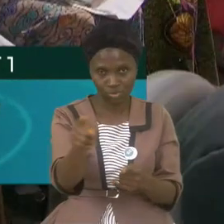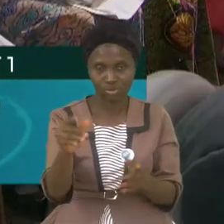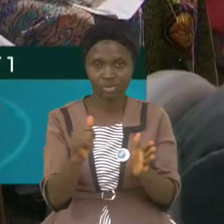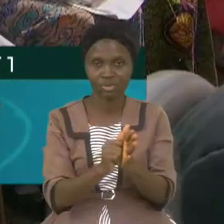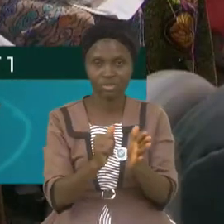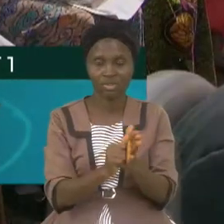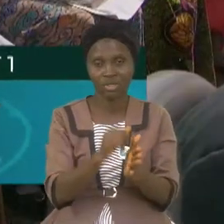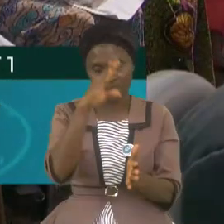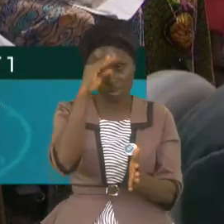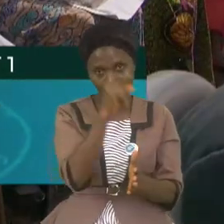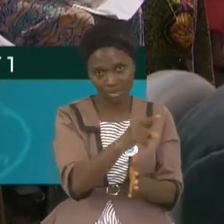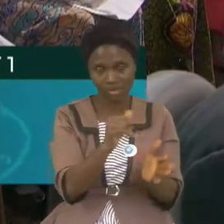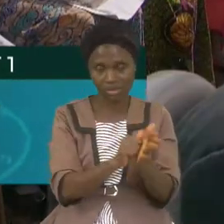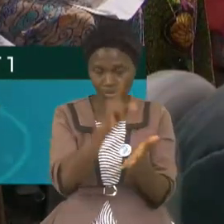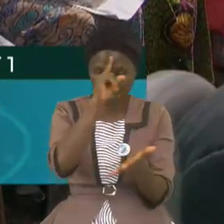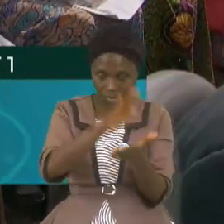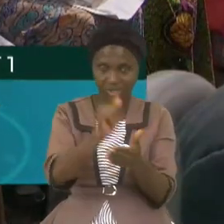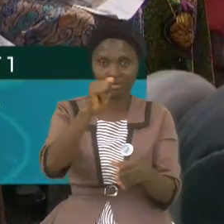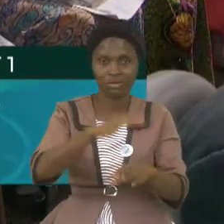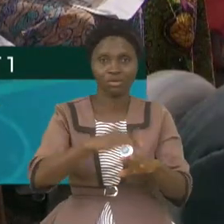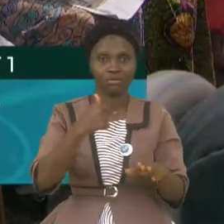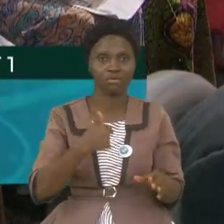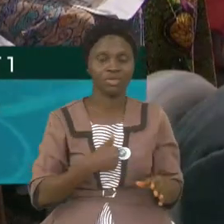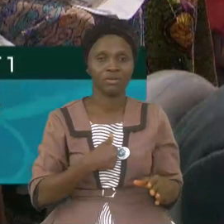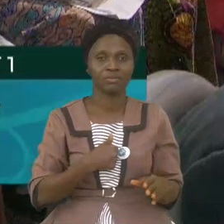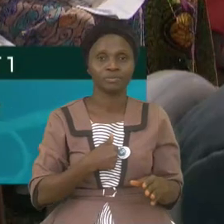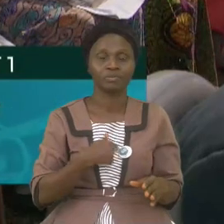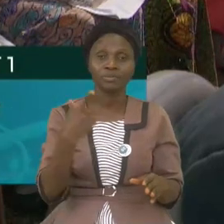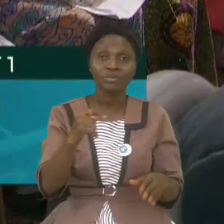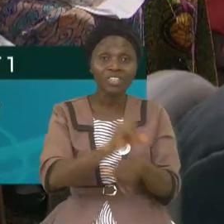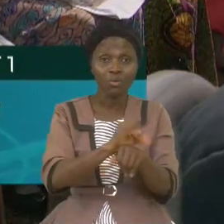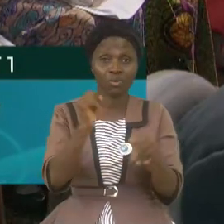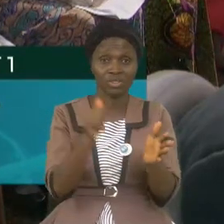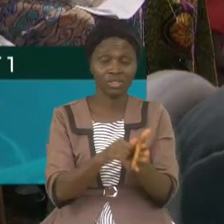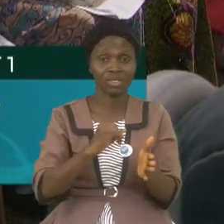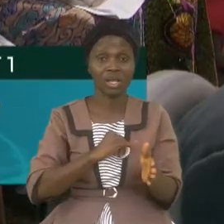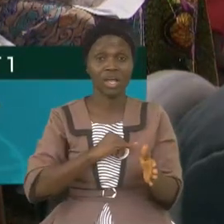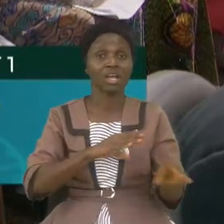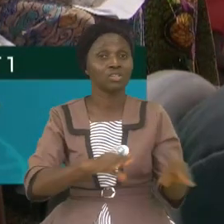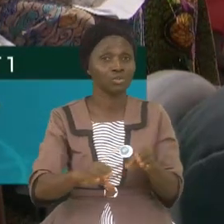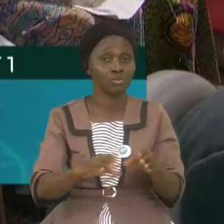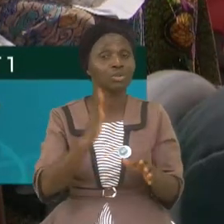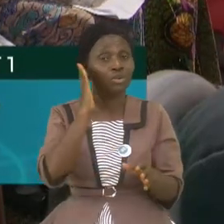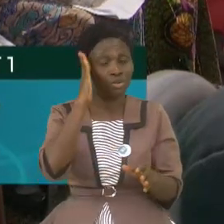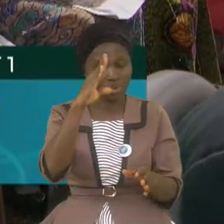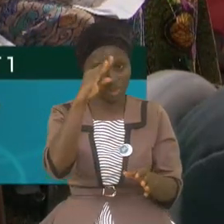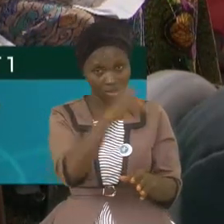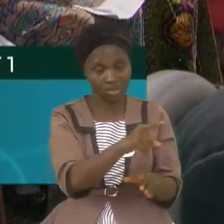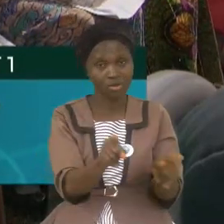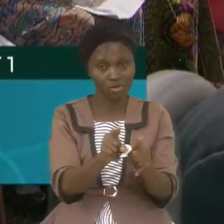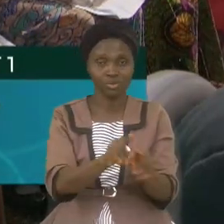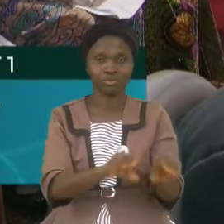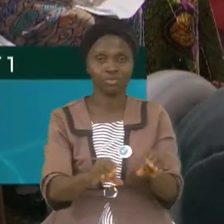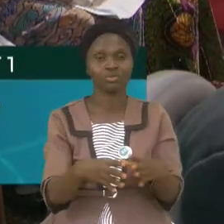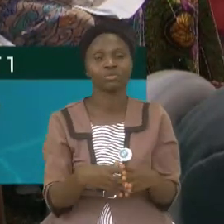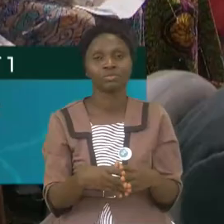that believeth on me, the works that I do, shall he do also. This is the